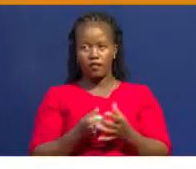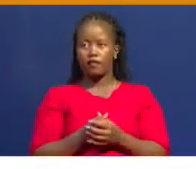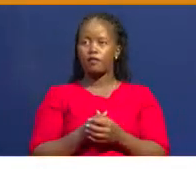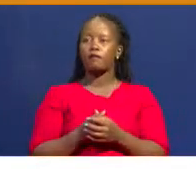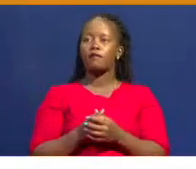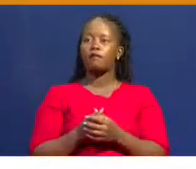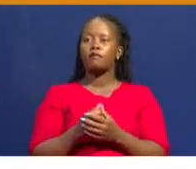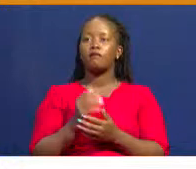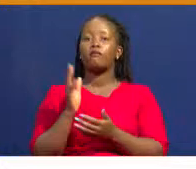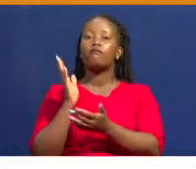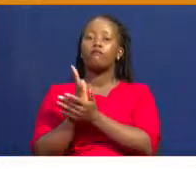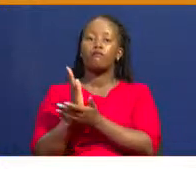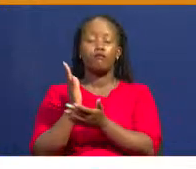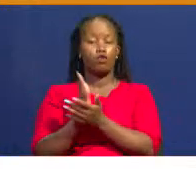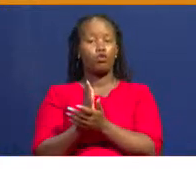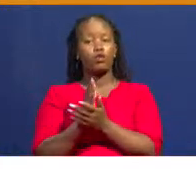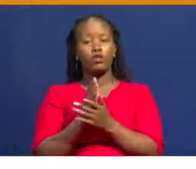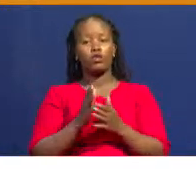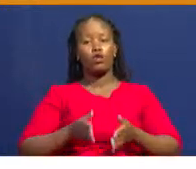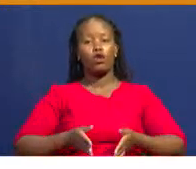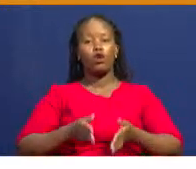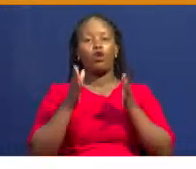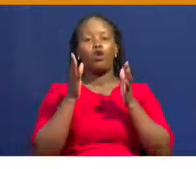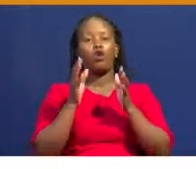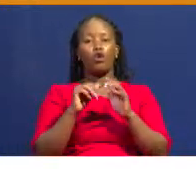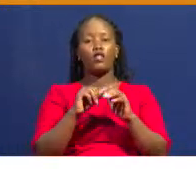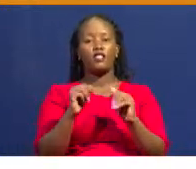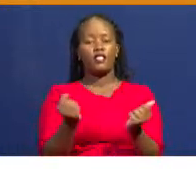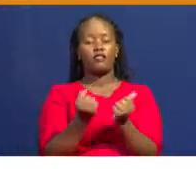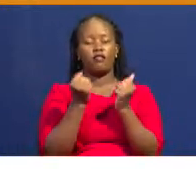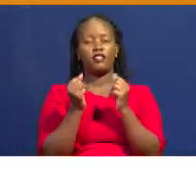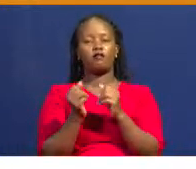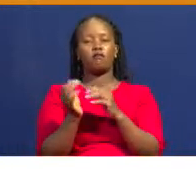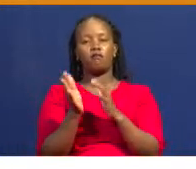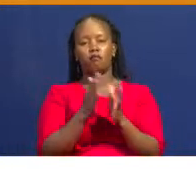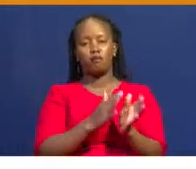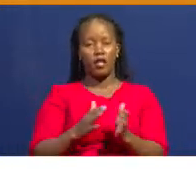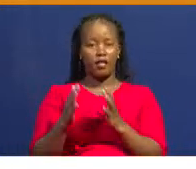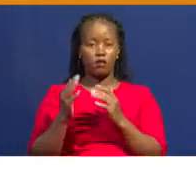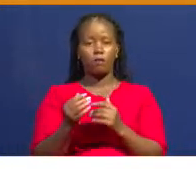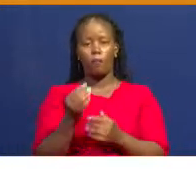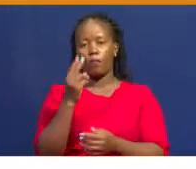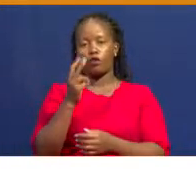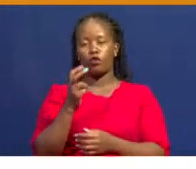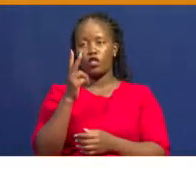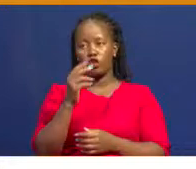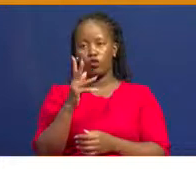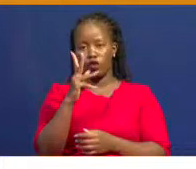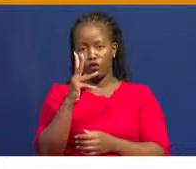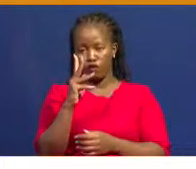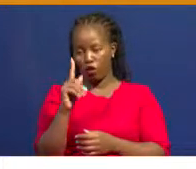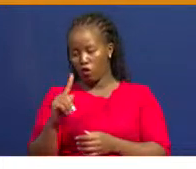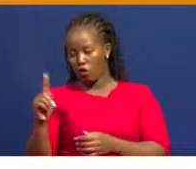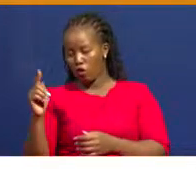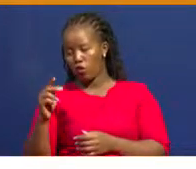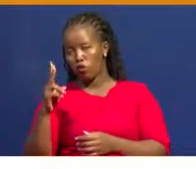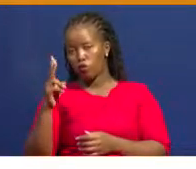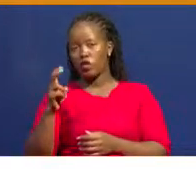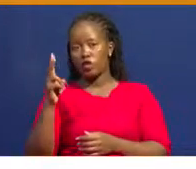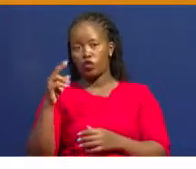Road Safety Action Plan, which was 2024-2029, and it is like the strategic